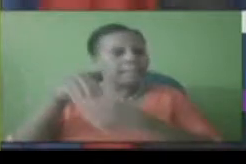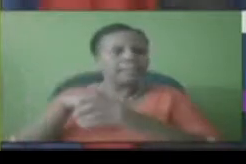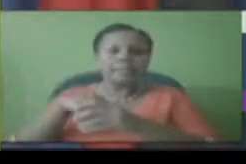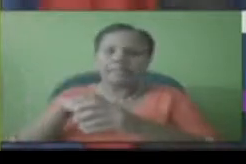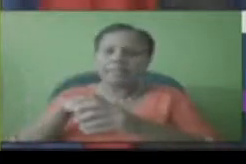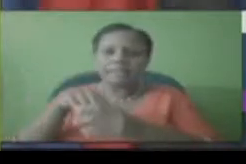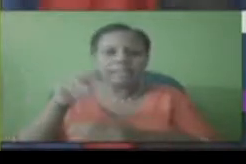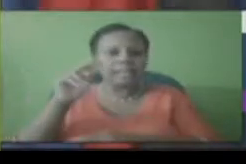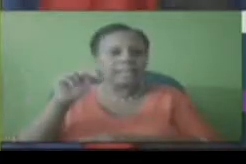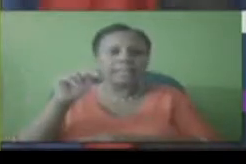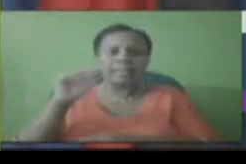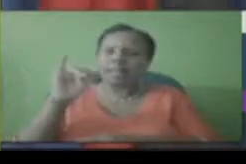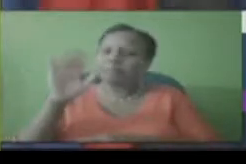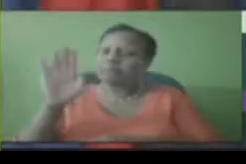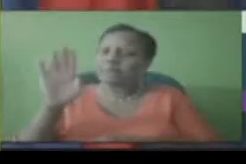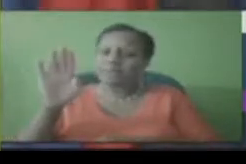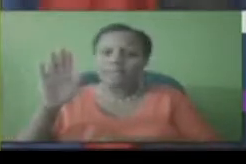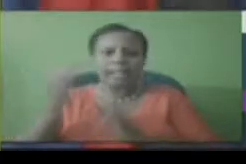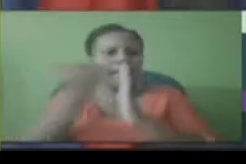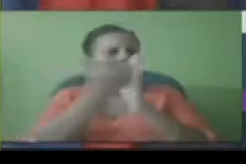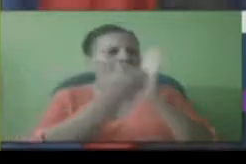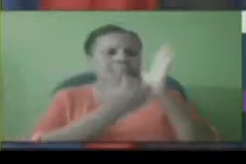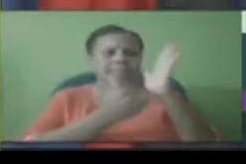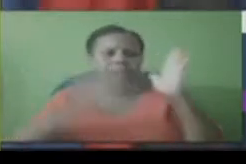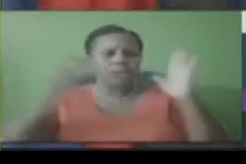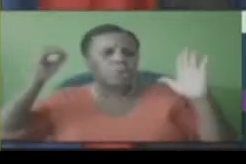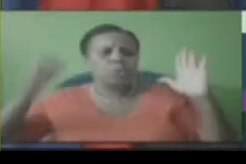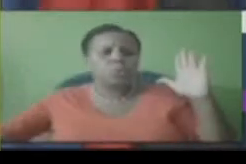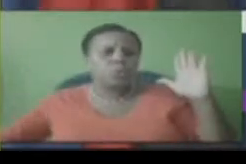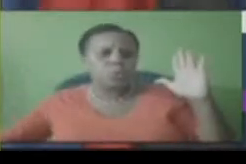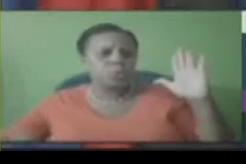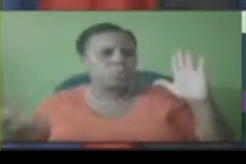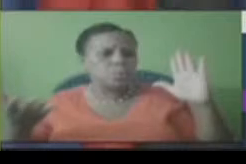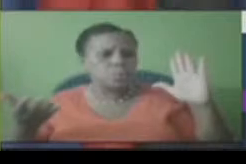So when the government sought to give help to those who have lost their jobs,